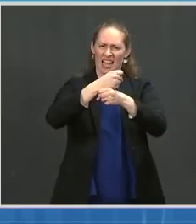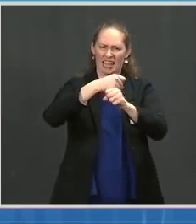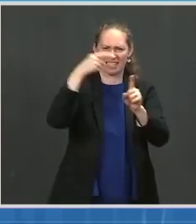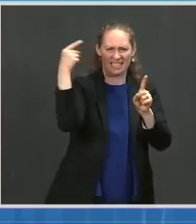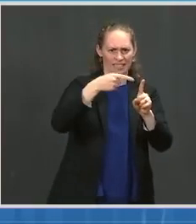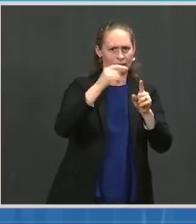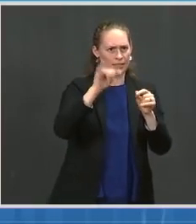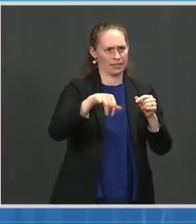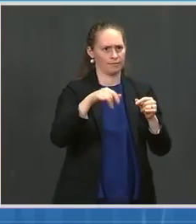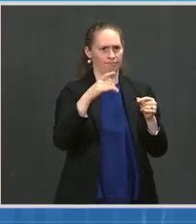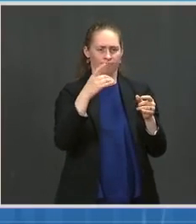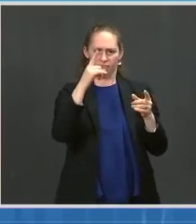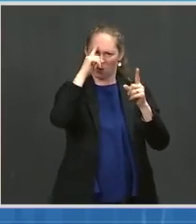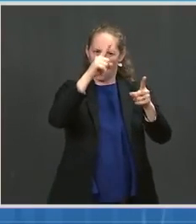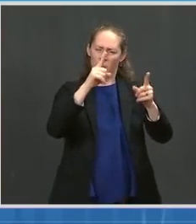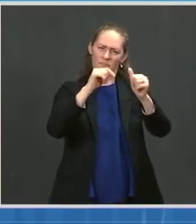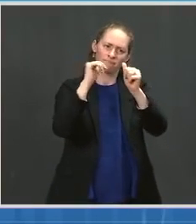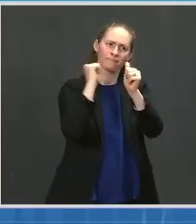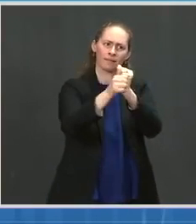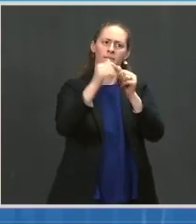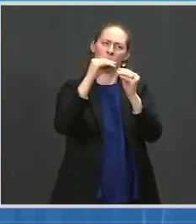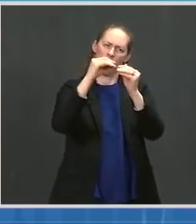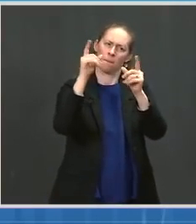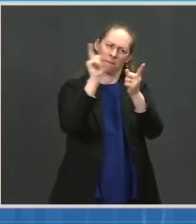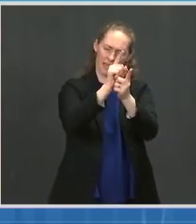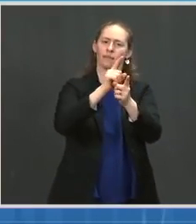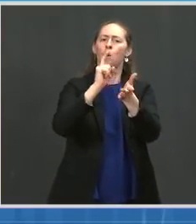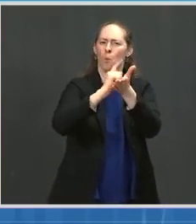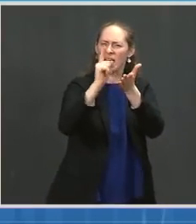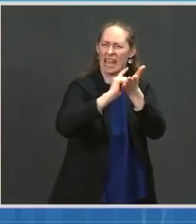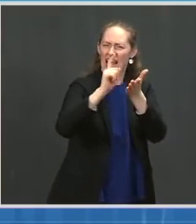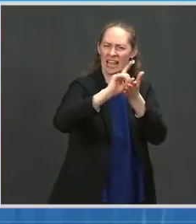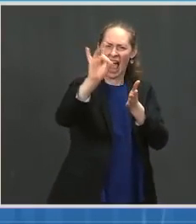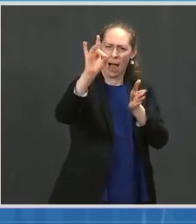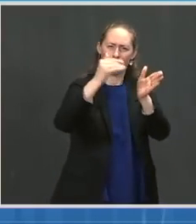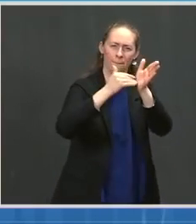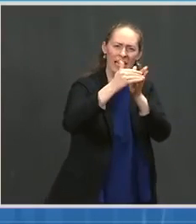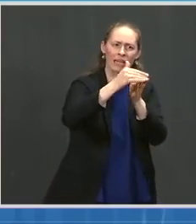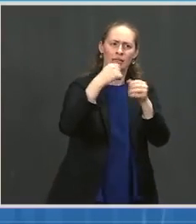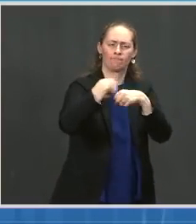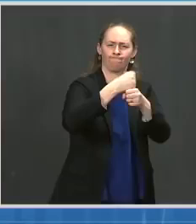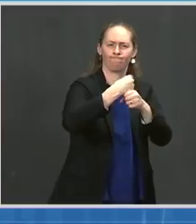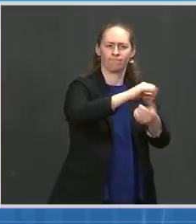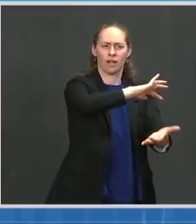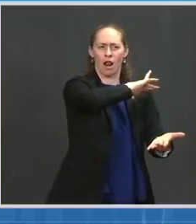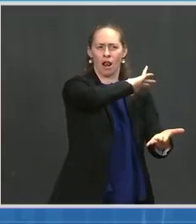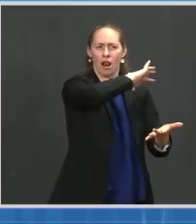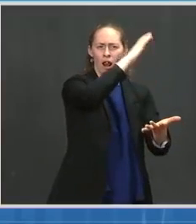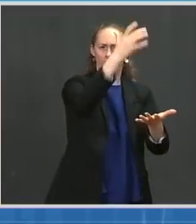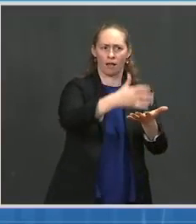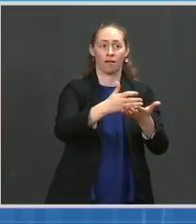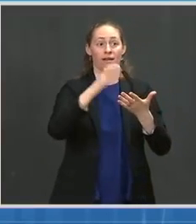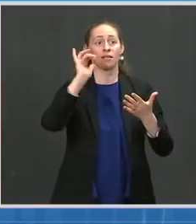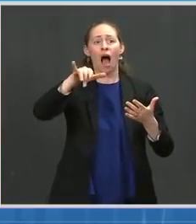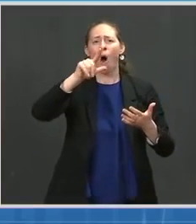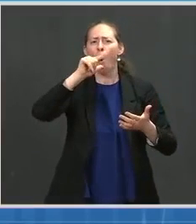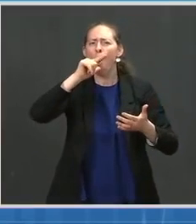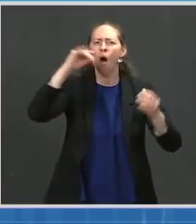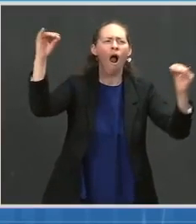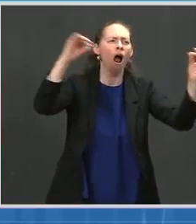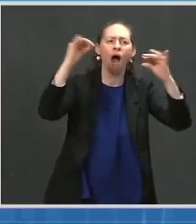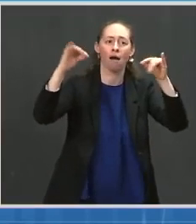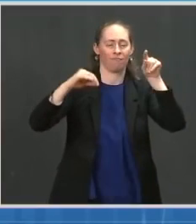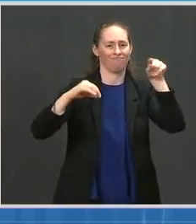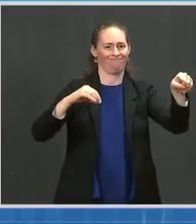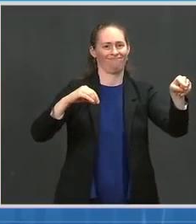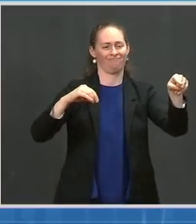to 8 million doses per week. Those conversations, that process is between the FDA and